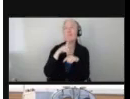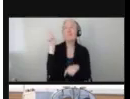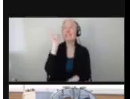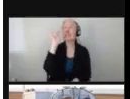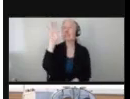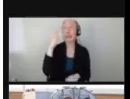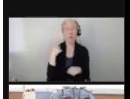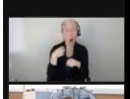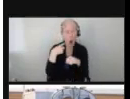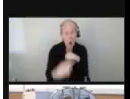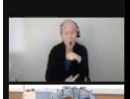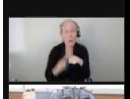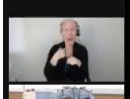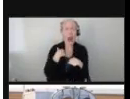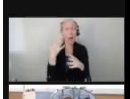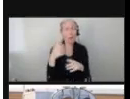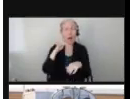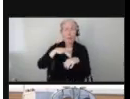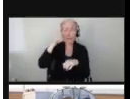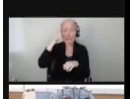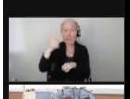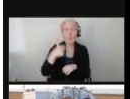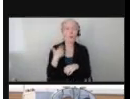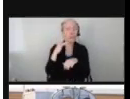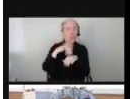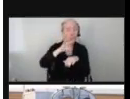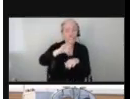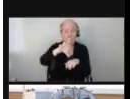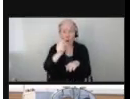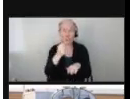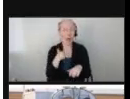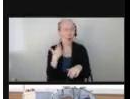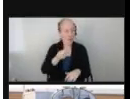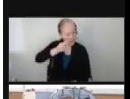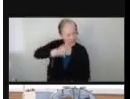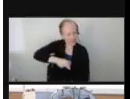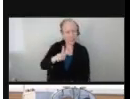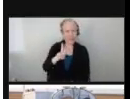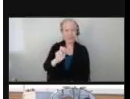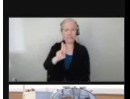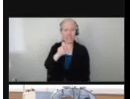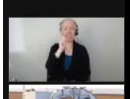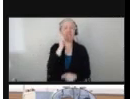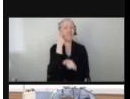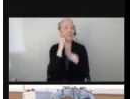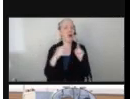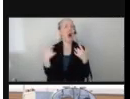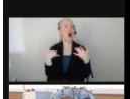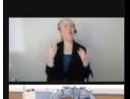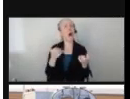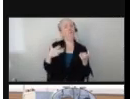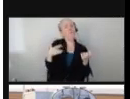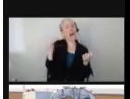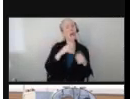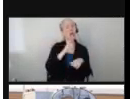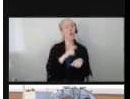moon. I want to go to Mars. I want to go to Venus. But I want it to be just like traveling normally. I want it to be something where